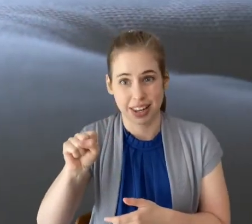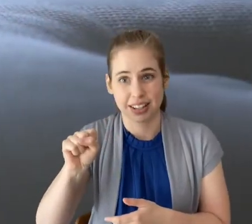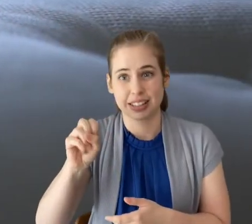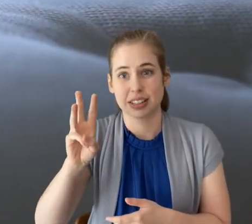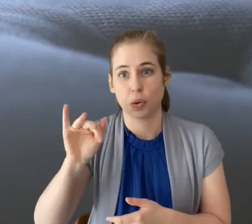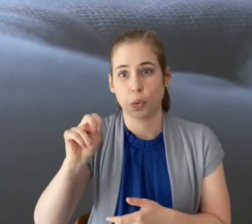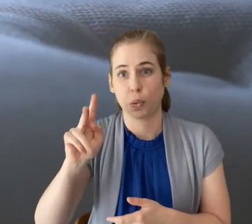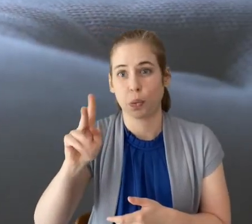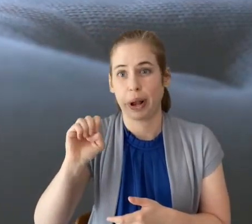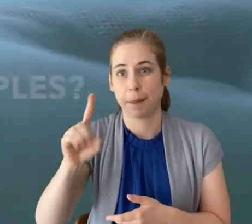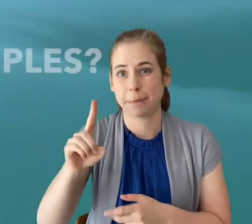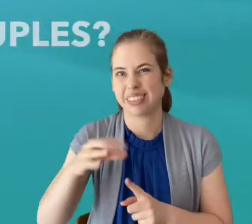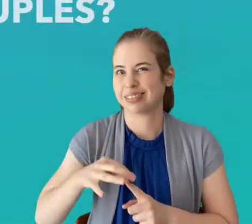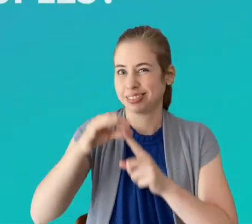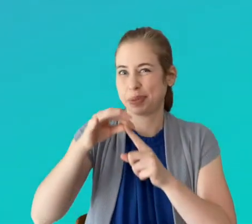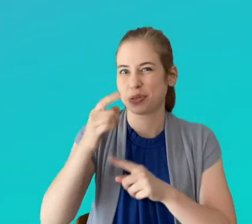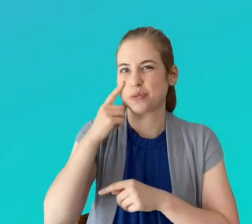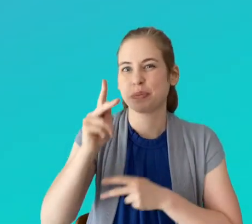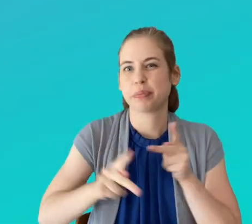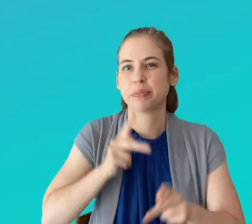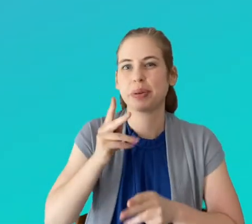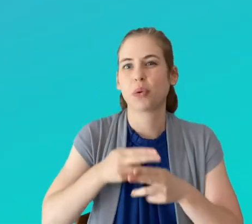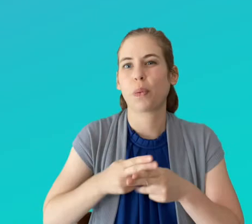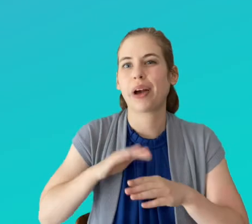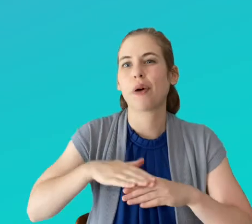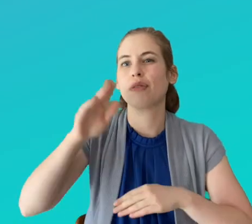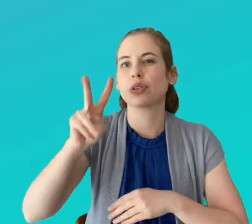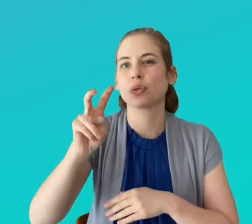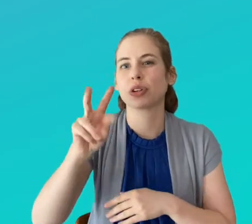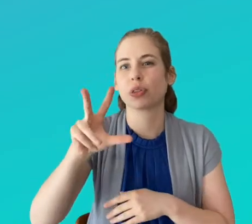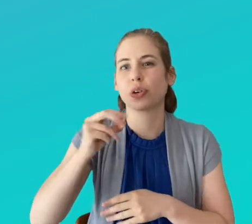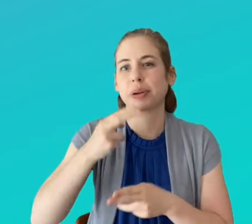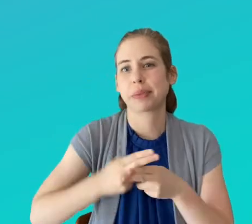than 230 pounds.